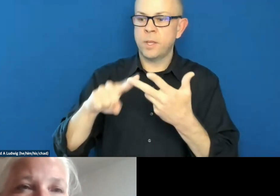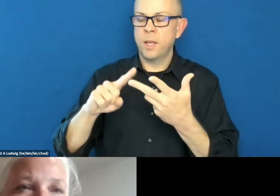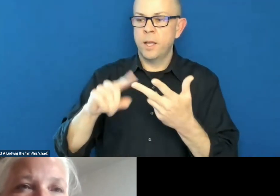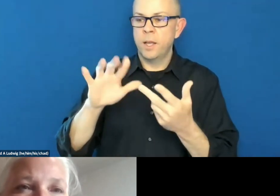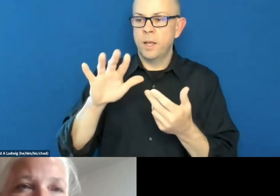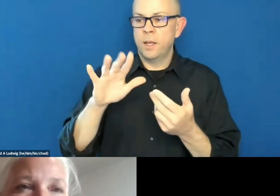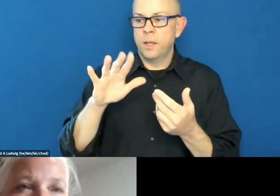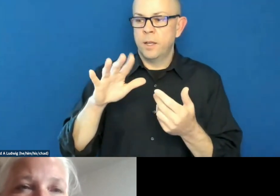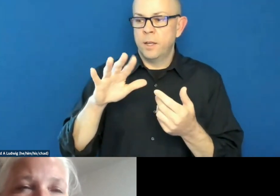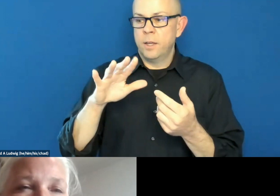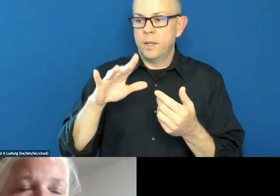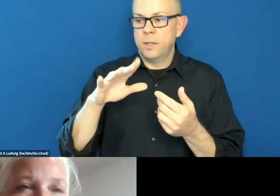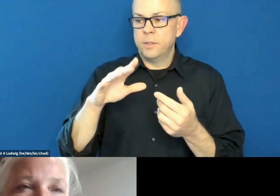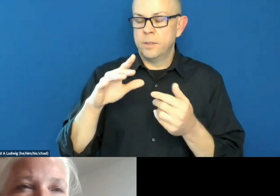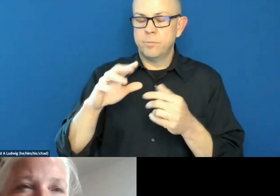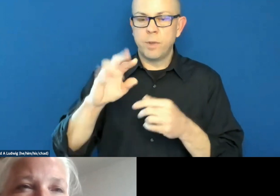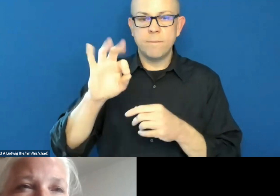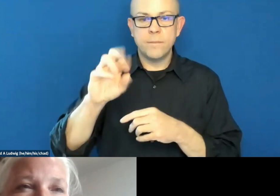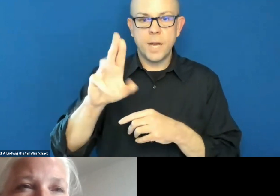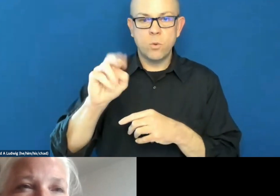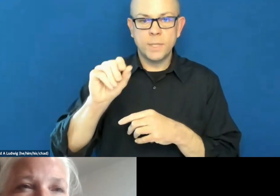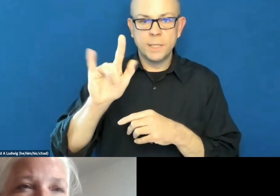be awesome.